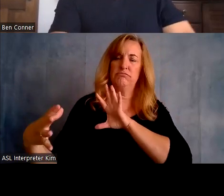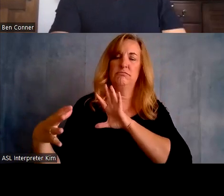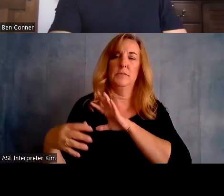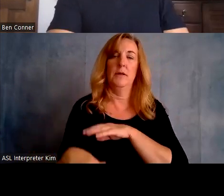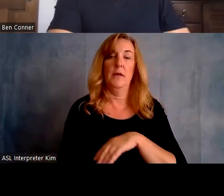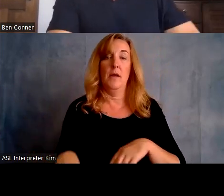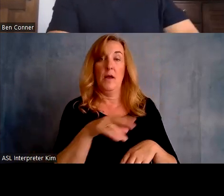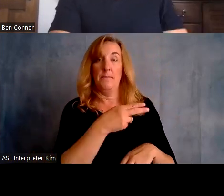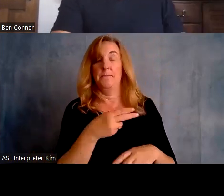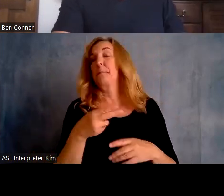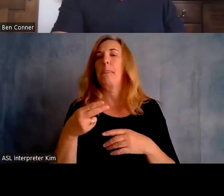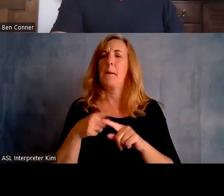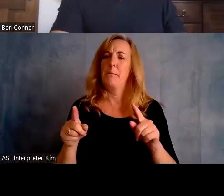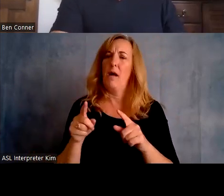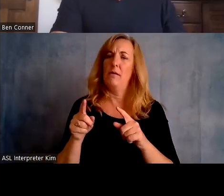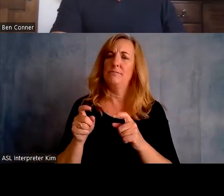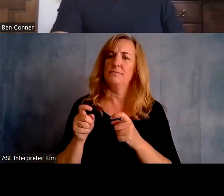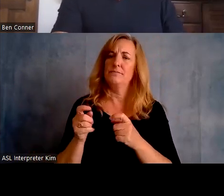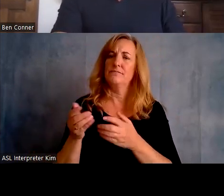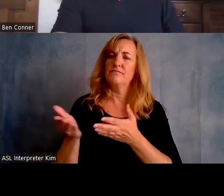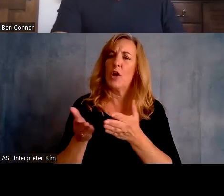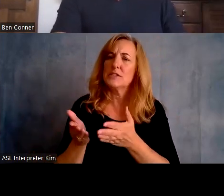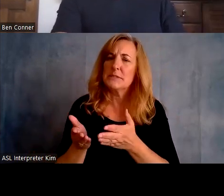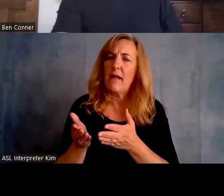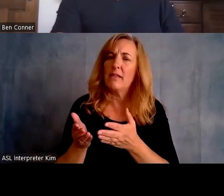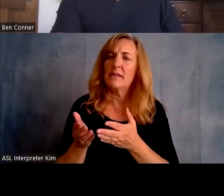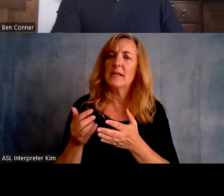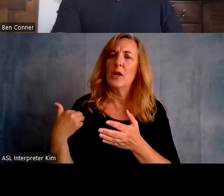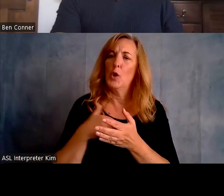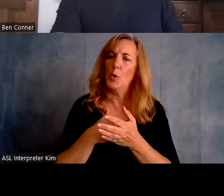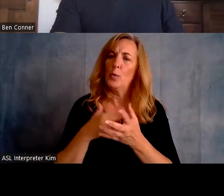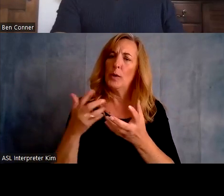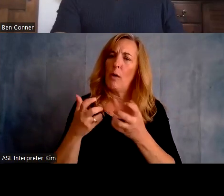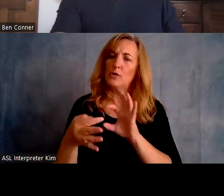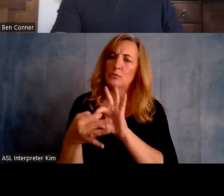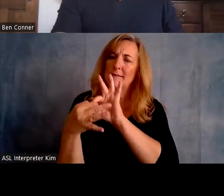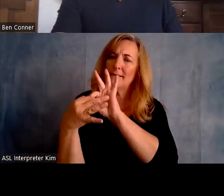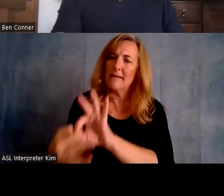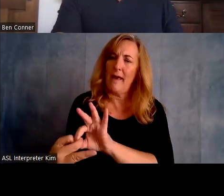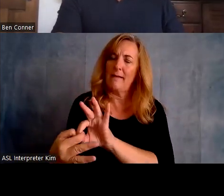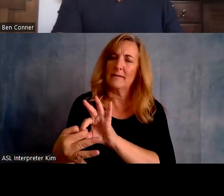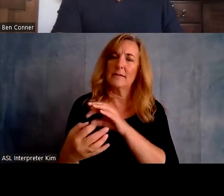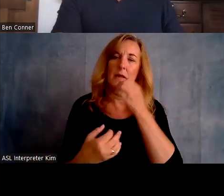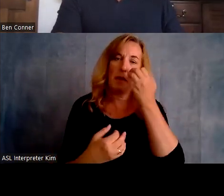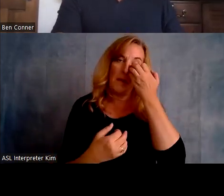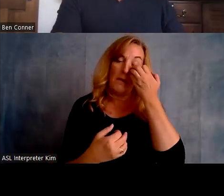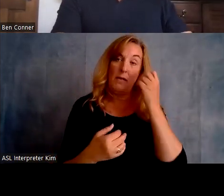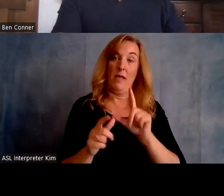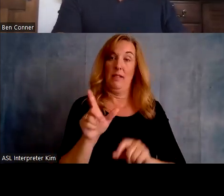Hospitality provides a place where you are connected. On the left-hand side,